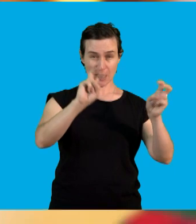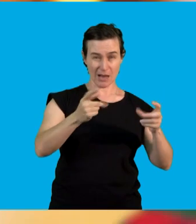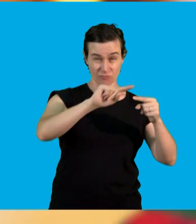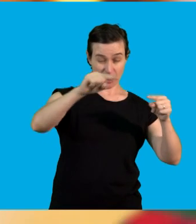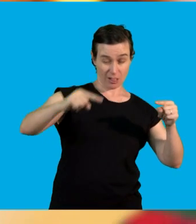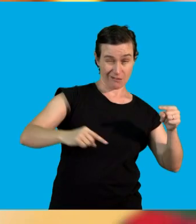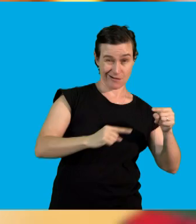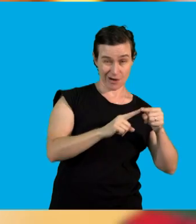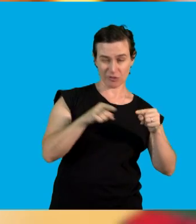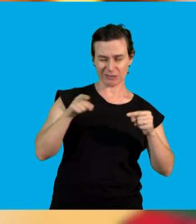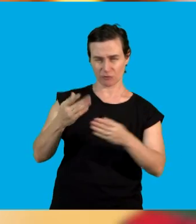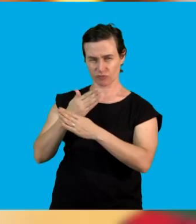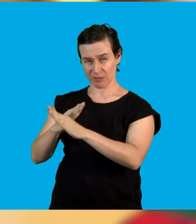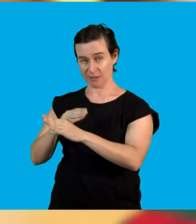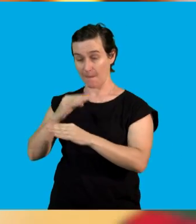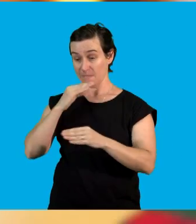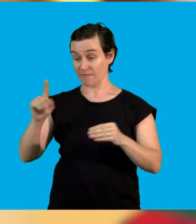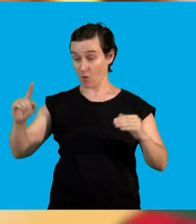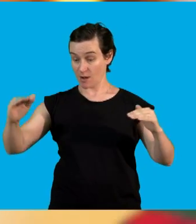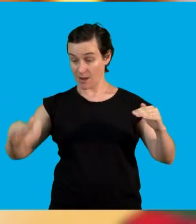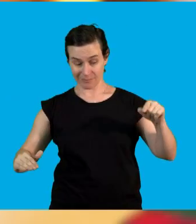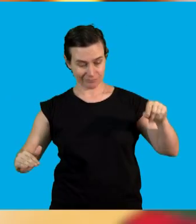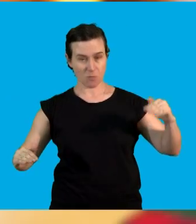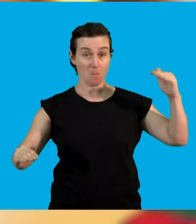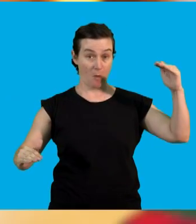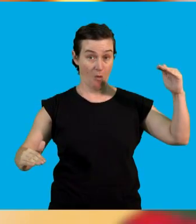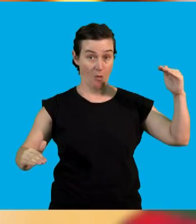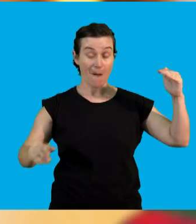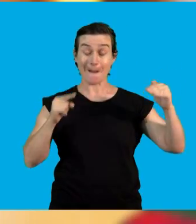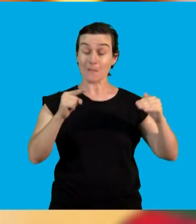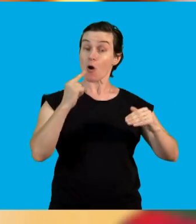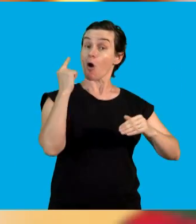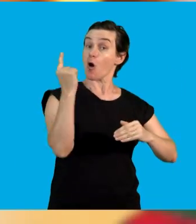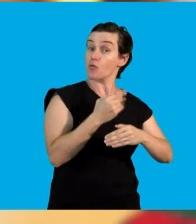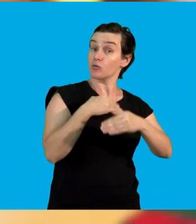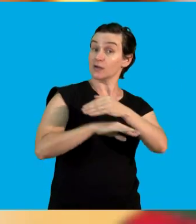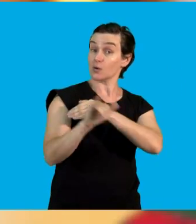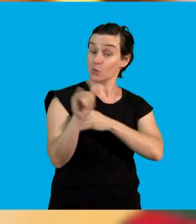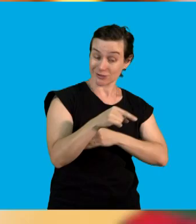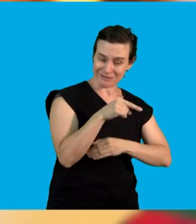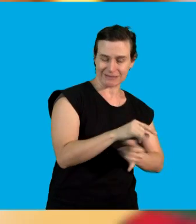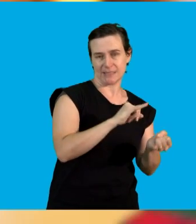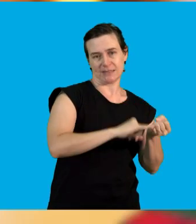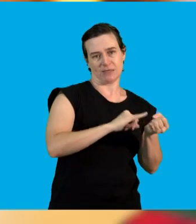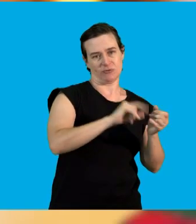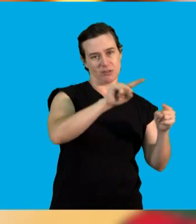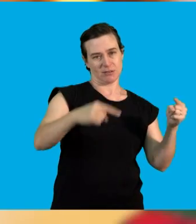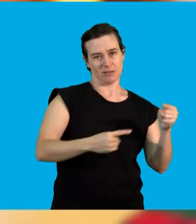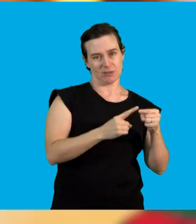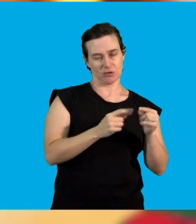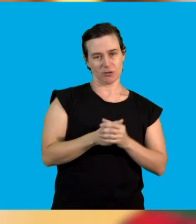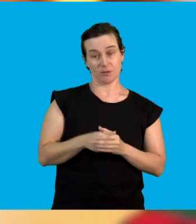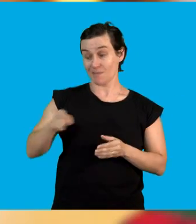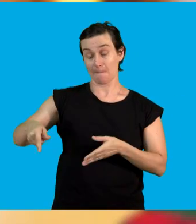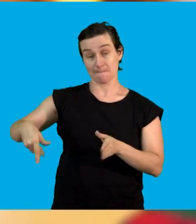resistance, that when one increases, the other one decreases, but only in this case we're talking about a series circuit. So with